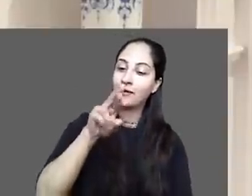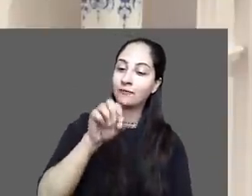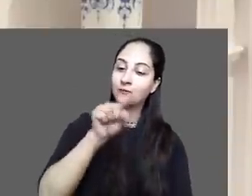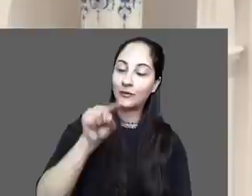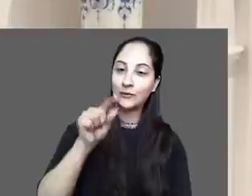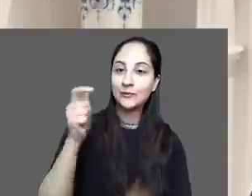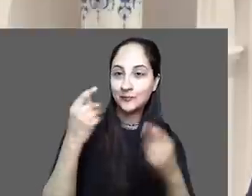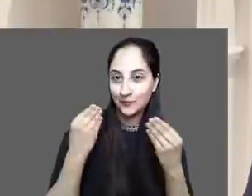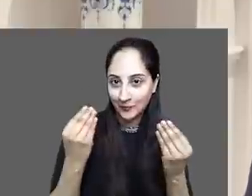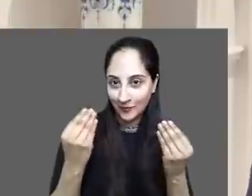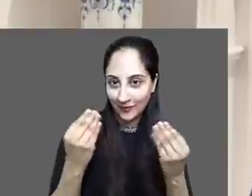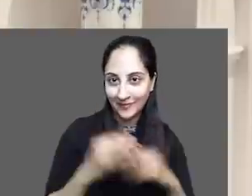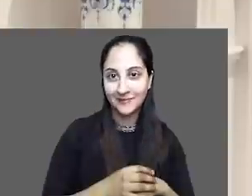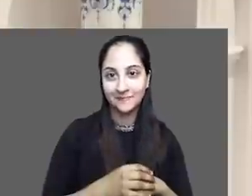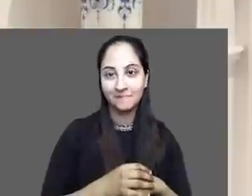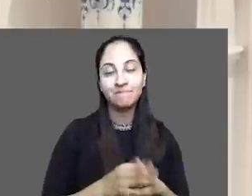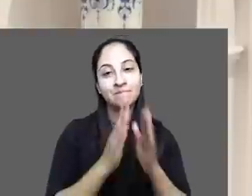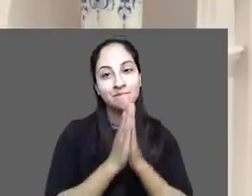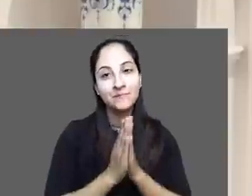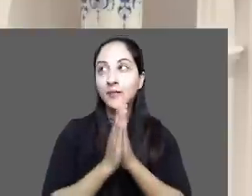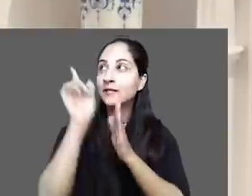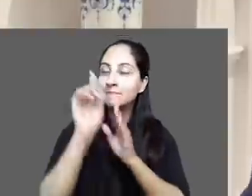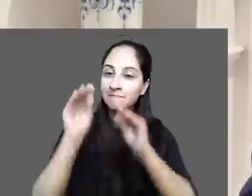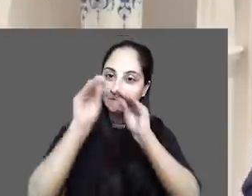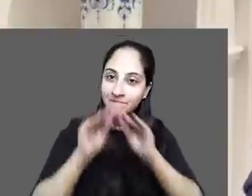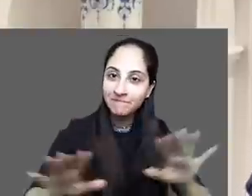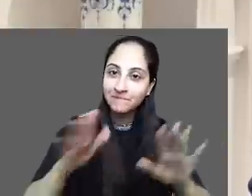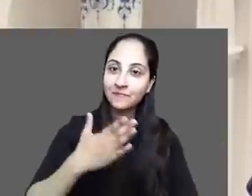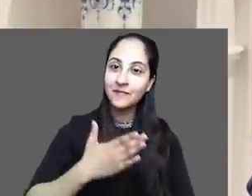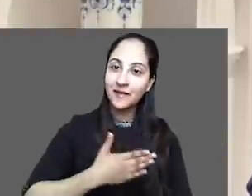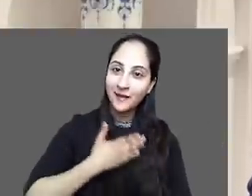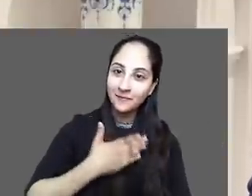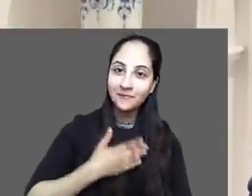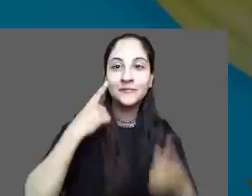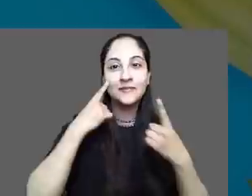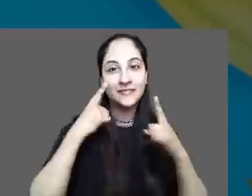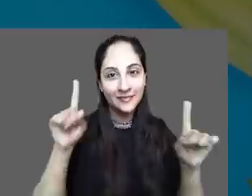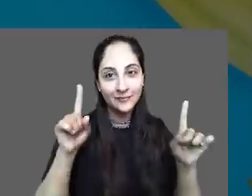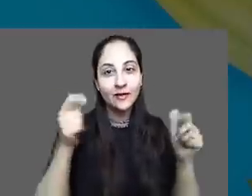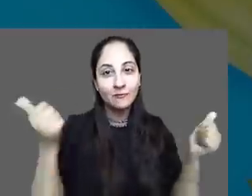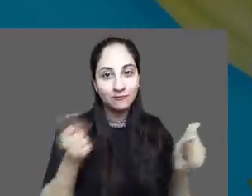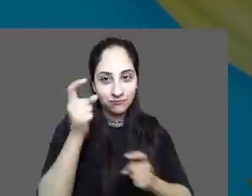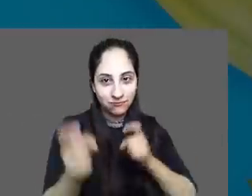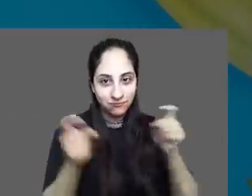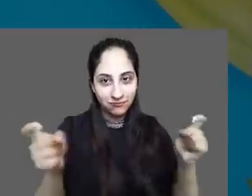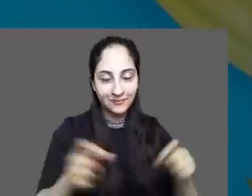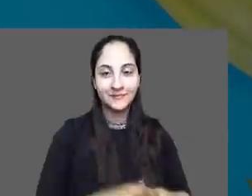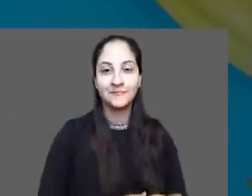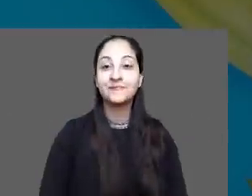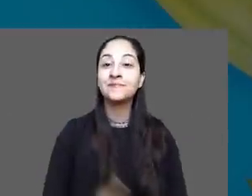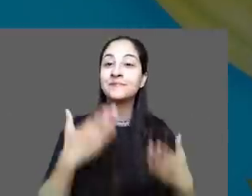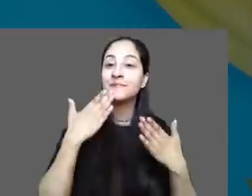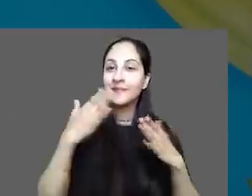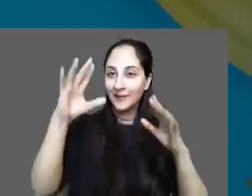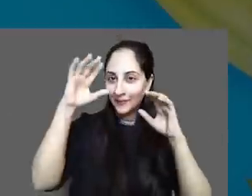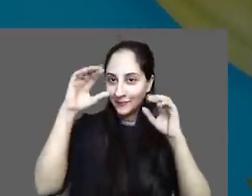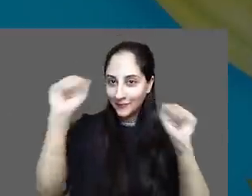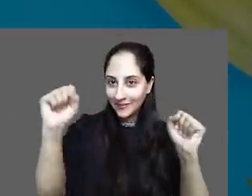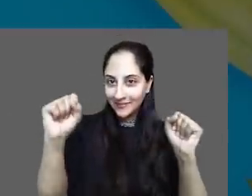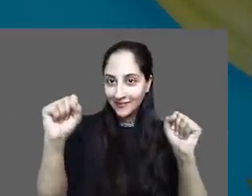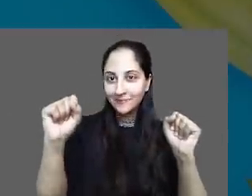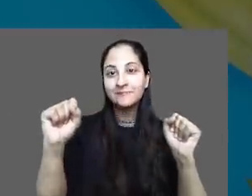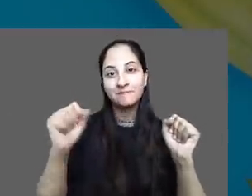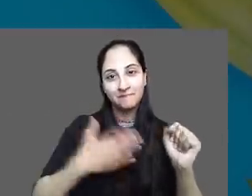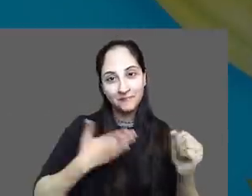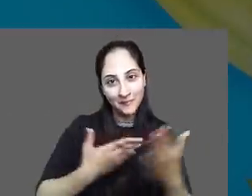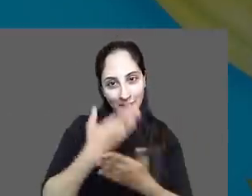prayers for the Jamaat's happiness, their success, and barakat. Ameen, thank you so much, President Saim. Nowruz Mubarak to you